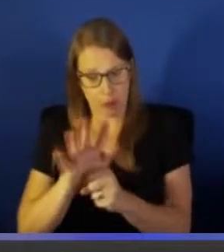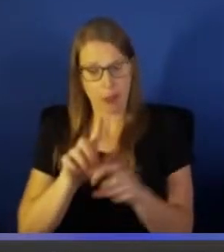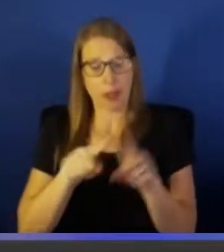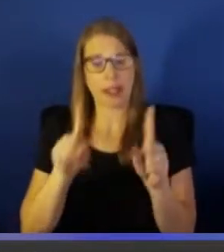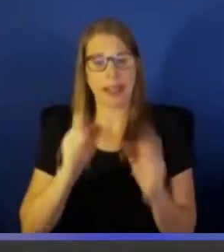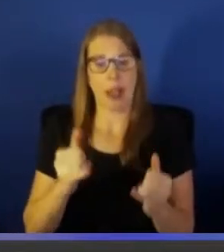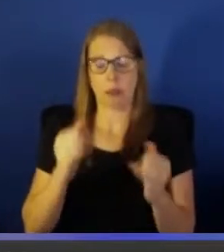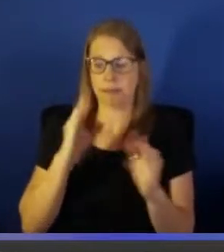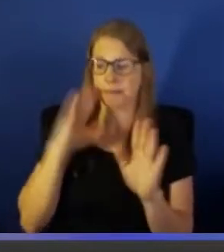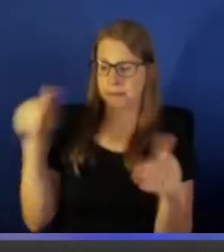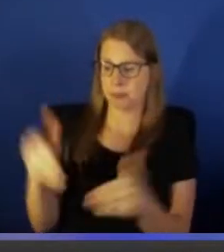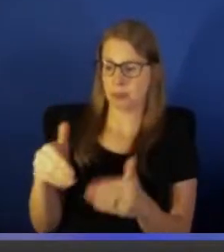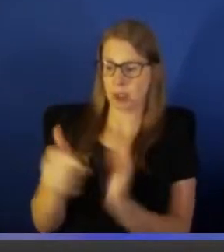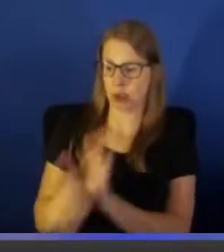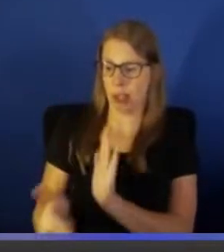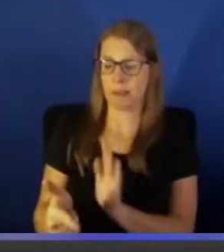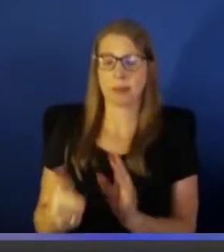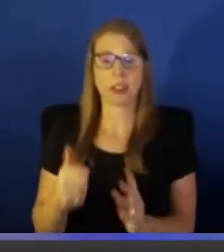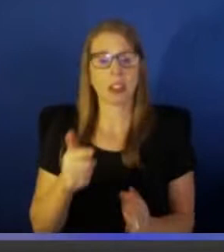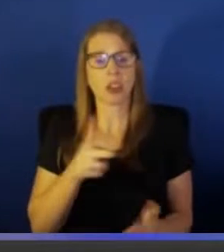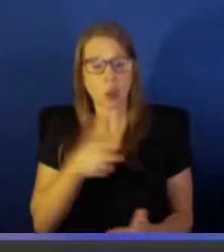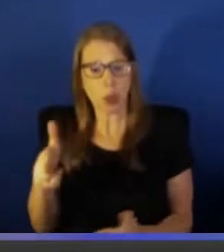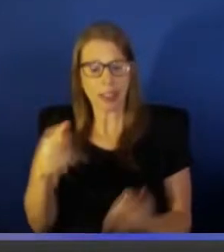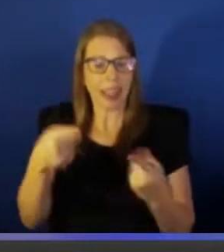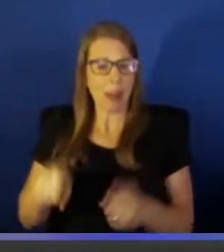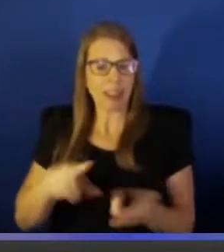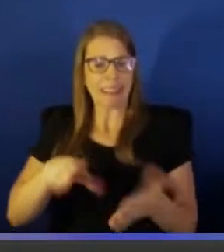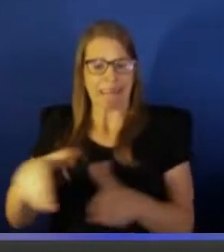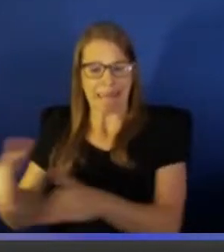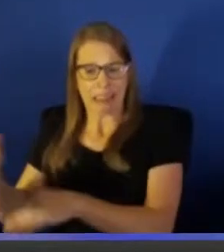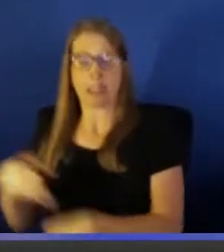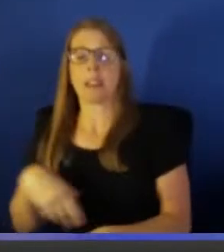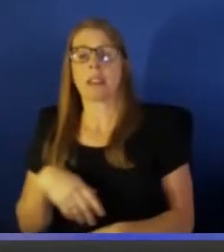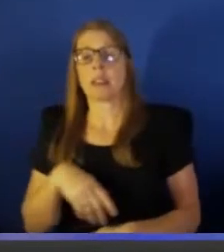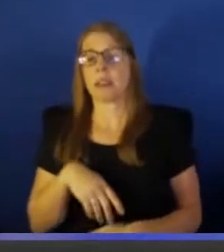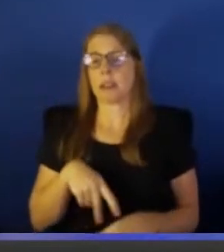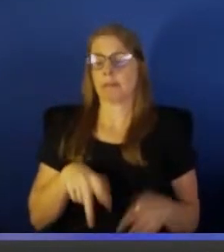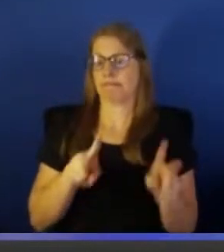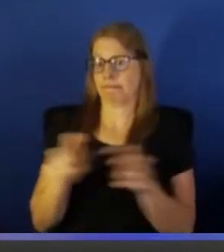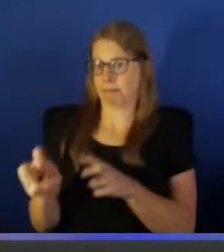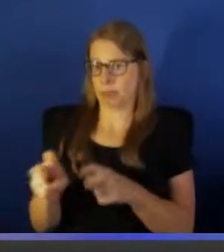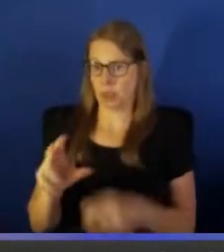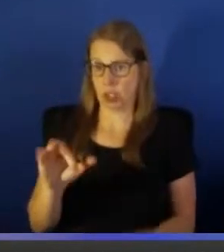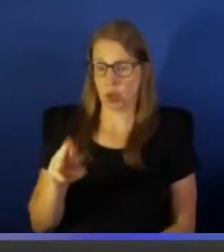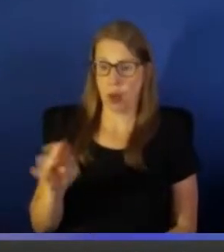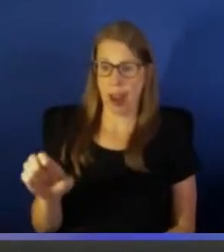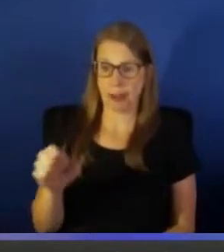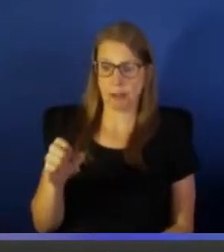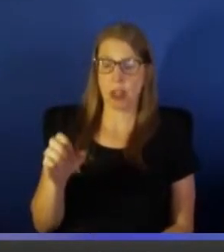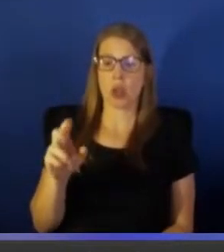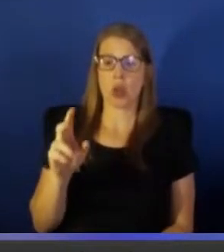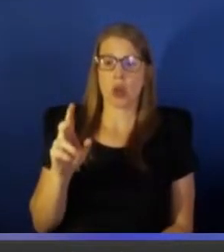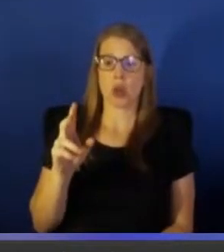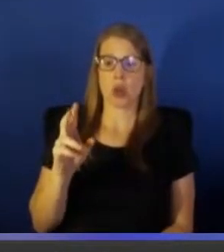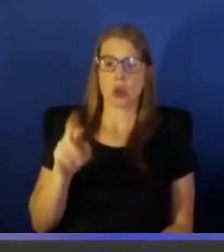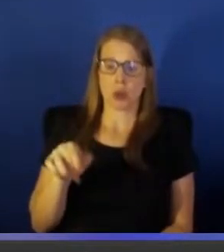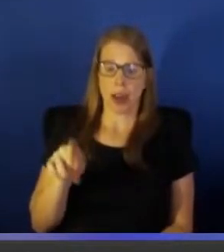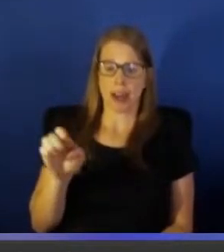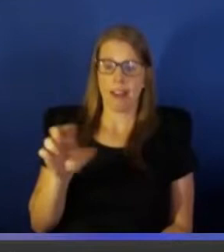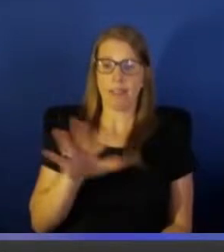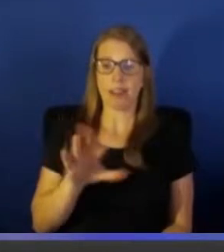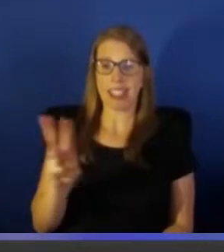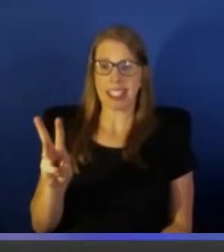shootings, ongoing violence in the city. According to the FBI, Kansas City, Missouri has a crime rate of 56 per 1,000. Do we know